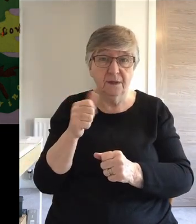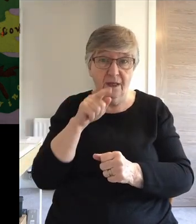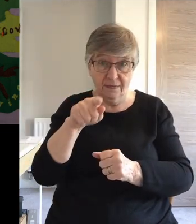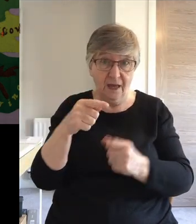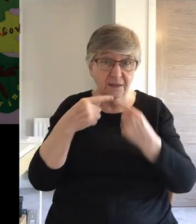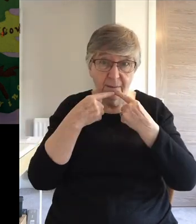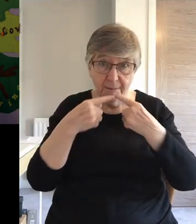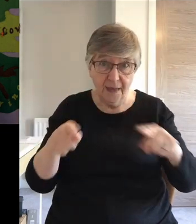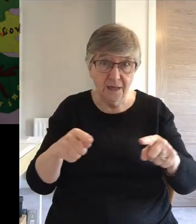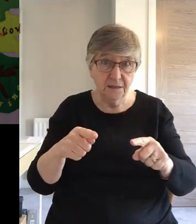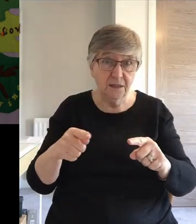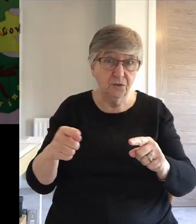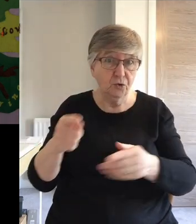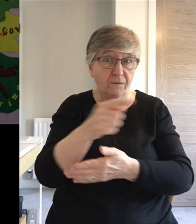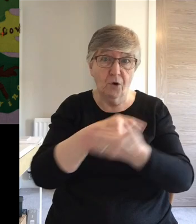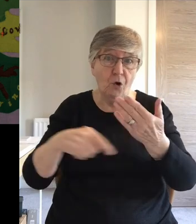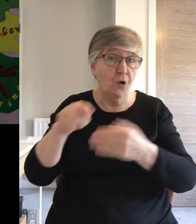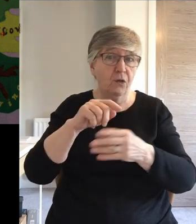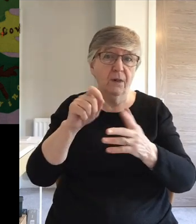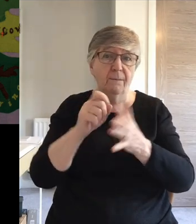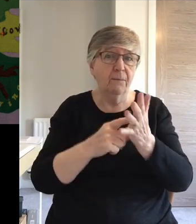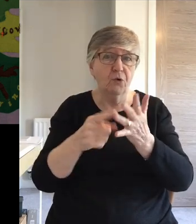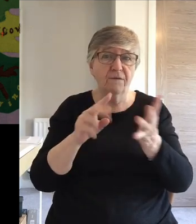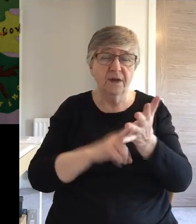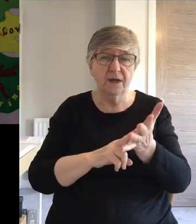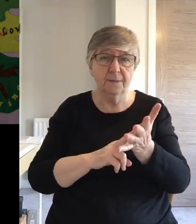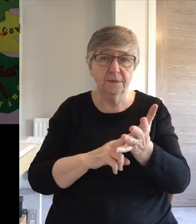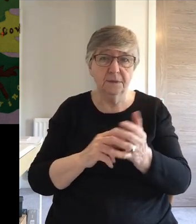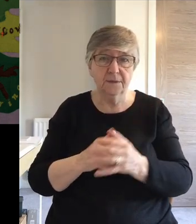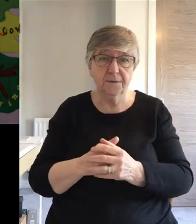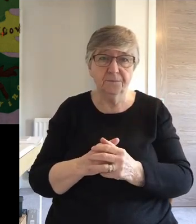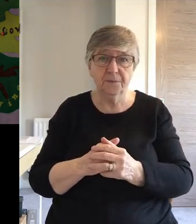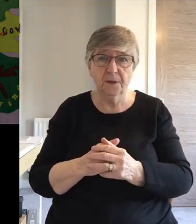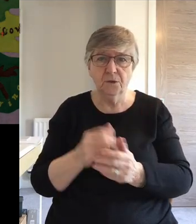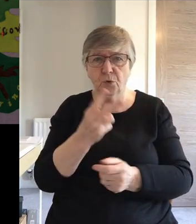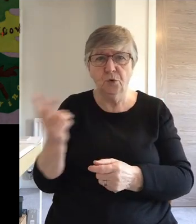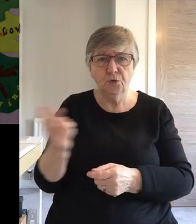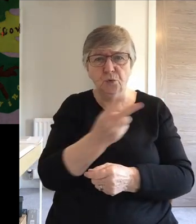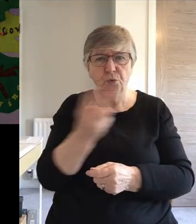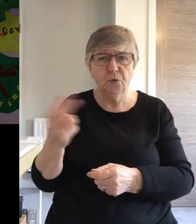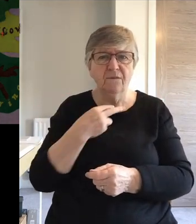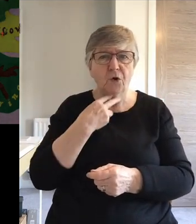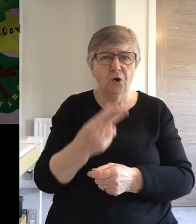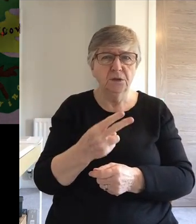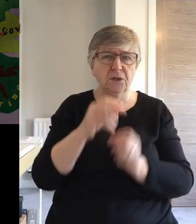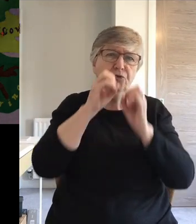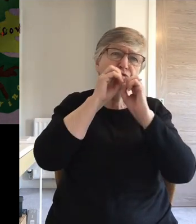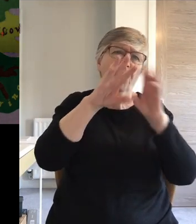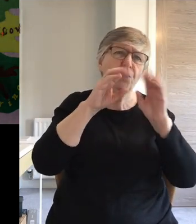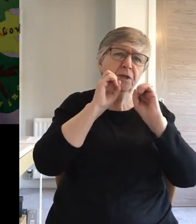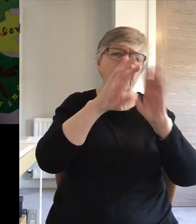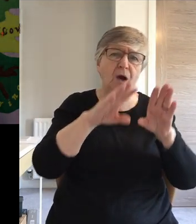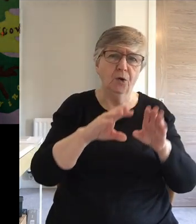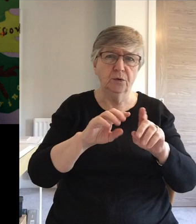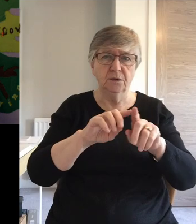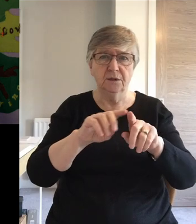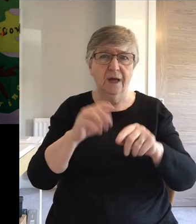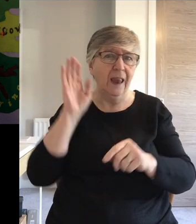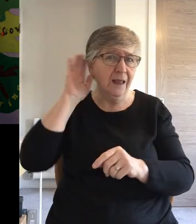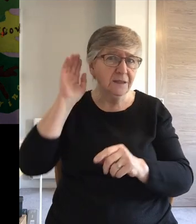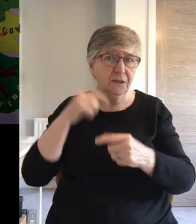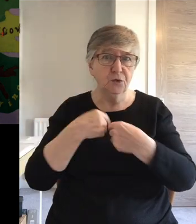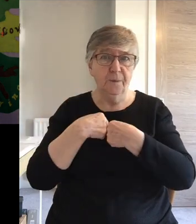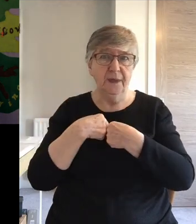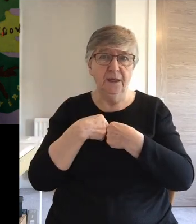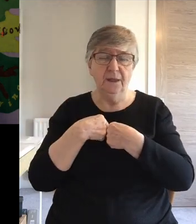of the chapter, and indeed the central message of the whole book. So then, two voices screaming out, clamoring